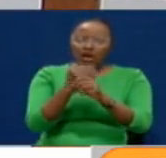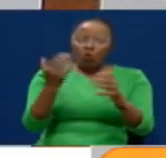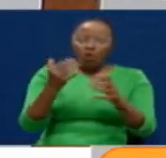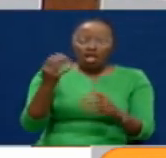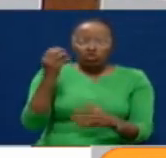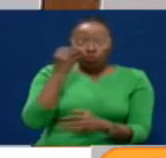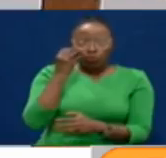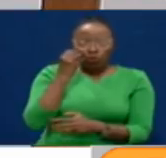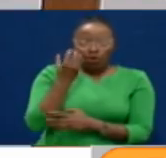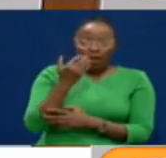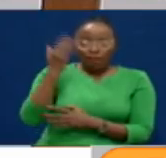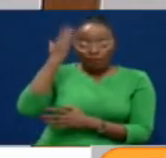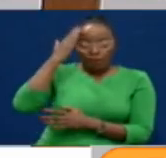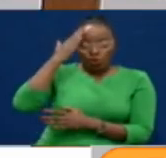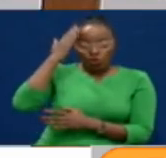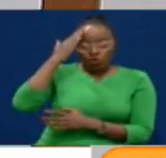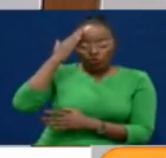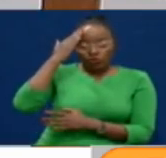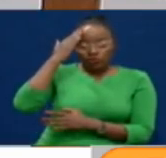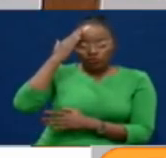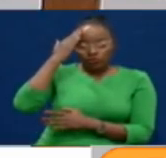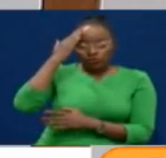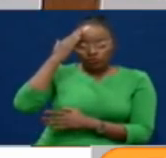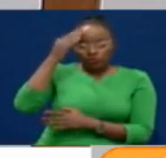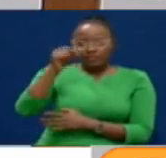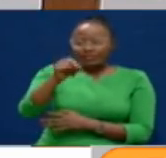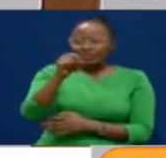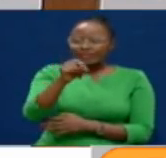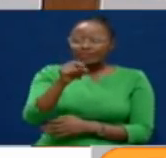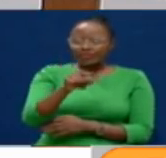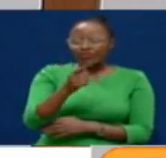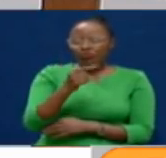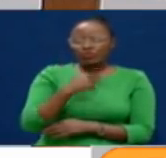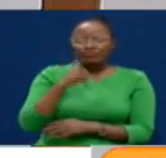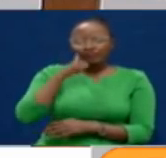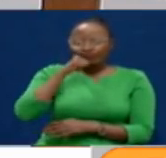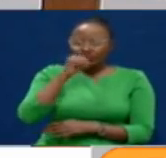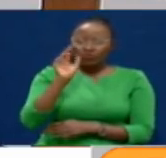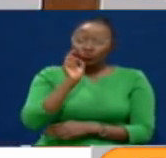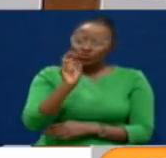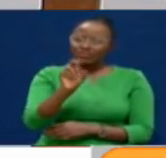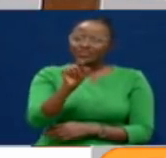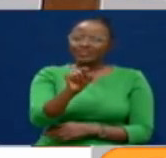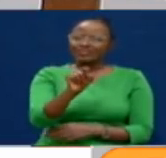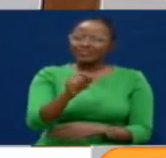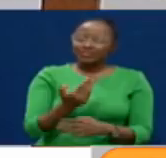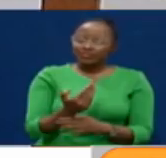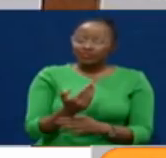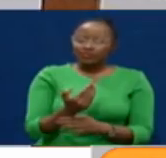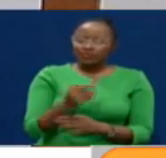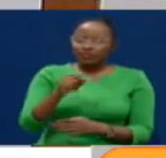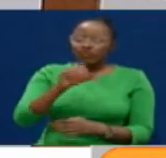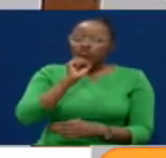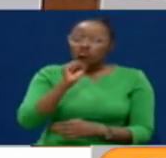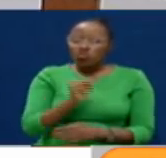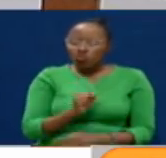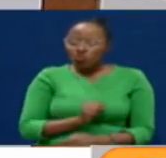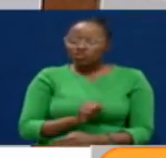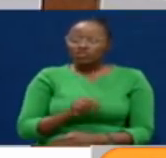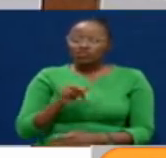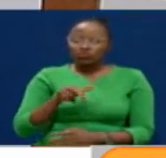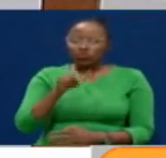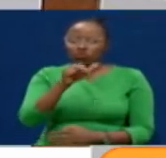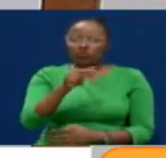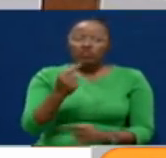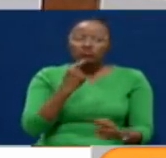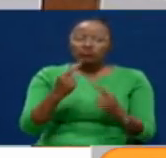Tomboya's memorial. Yes. And it was so nice to see him. You know, as old as he is, getting up there and